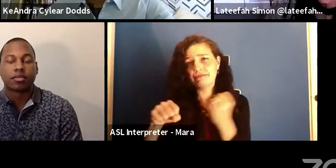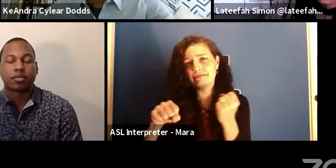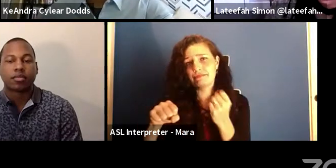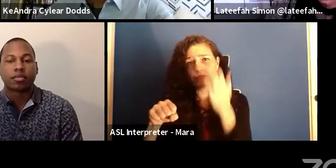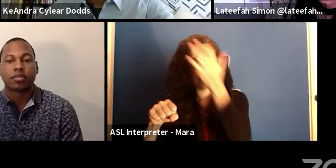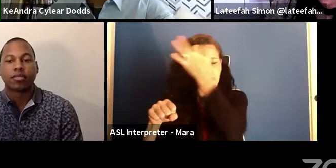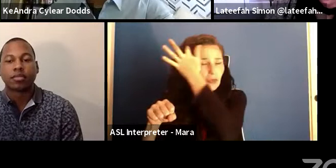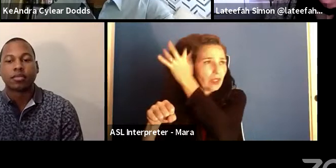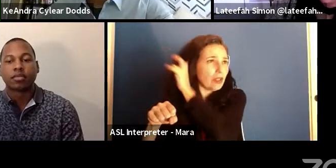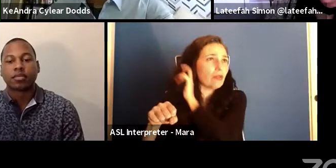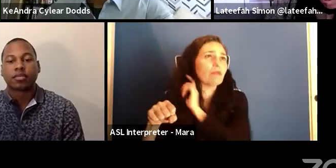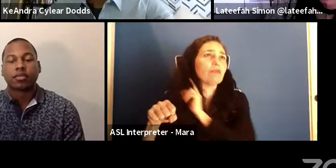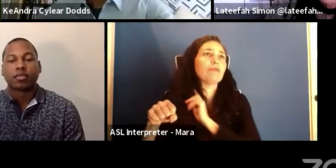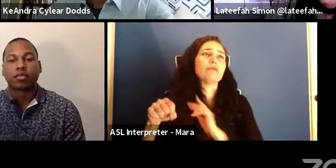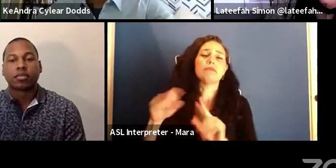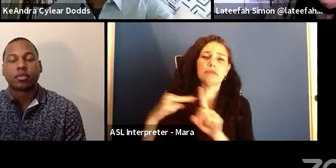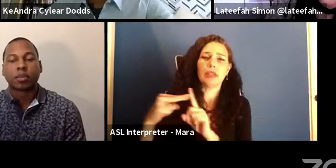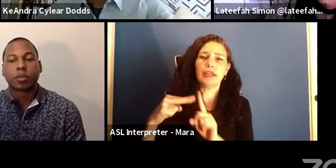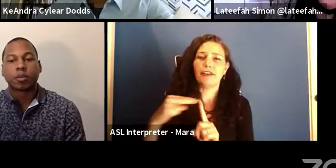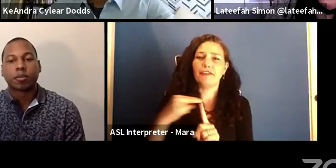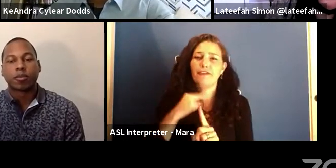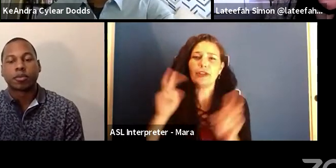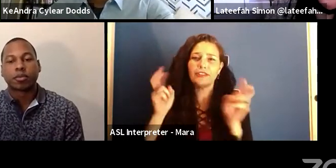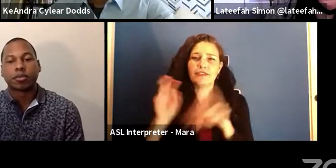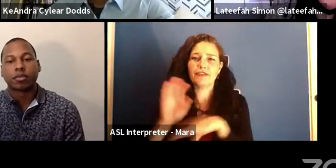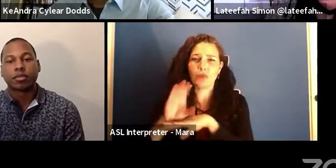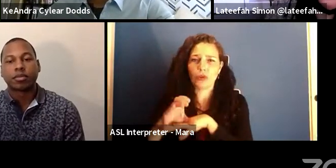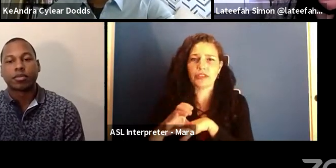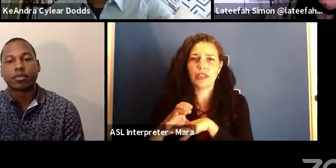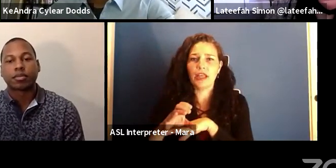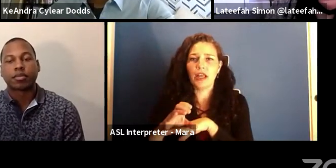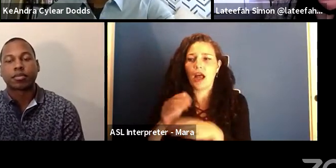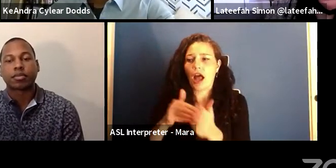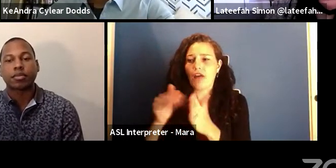agencies either have their own police force or contract with one.